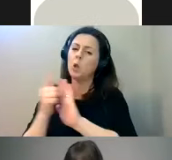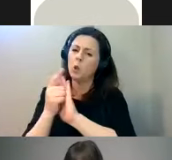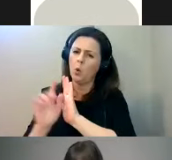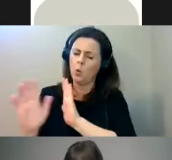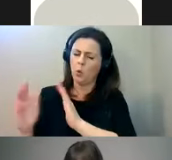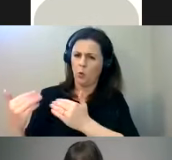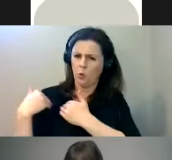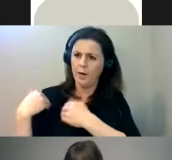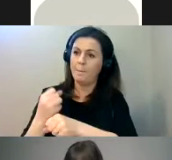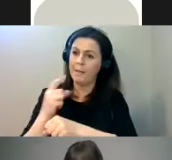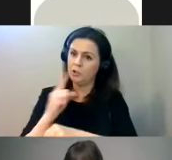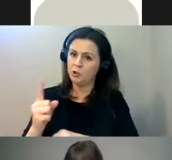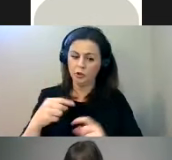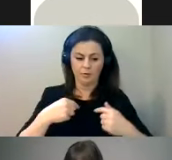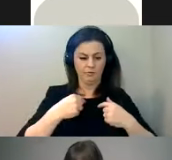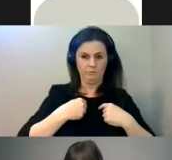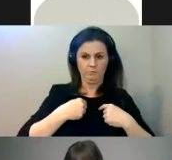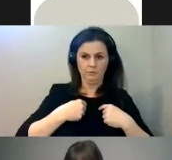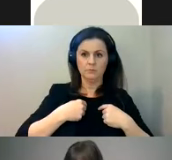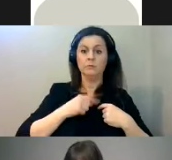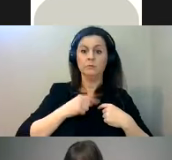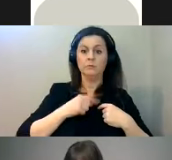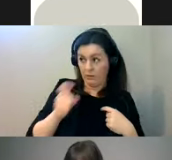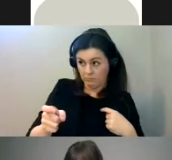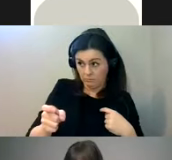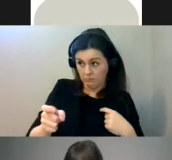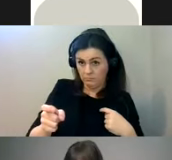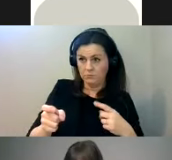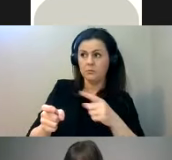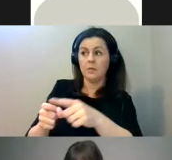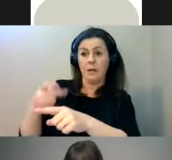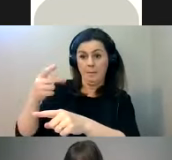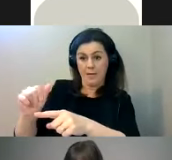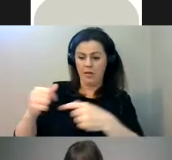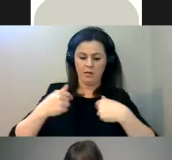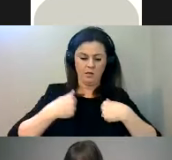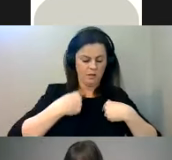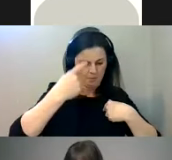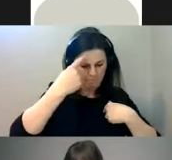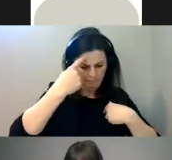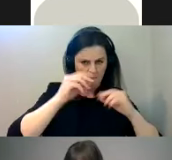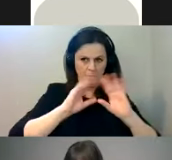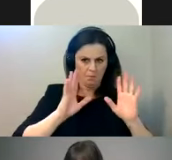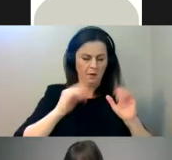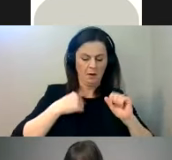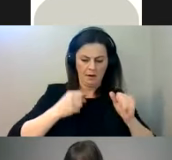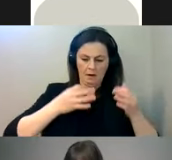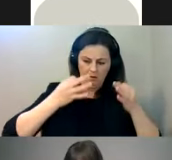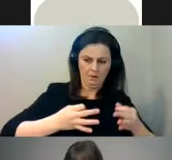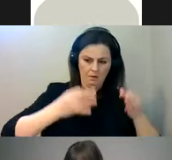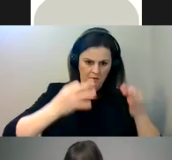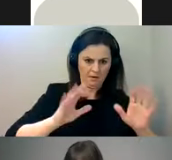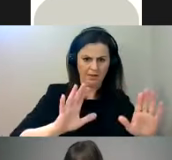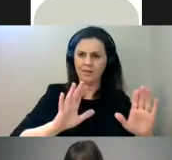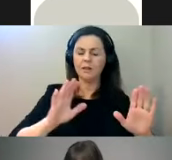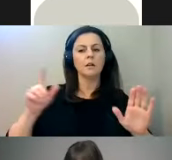the required capacity to grant, etc., and all of those best practices that I spoke about under the legislation